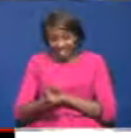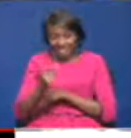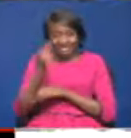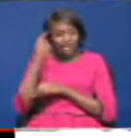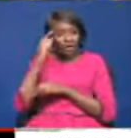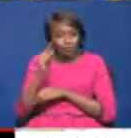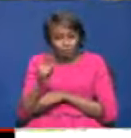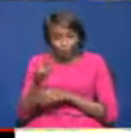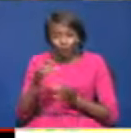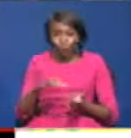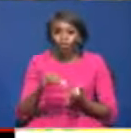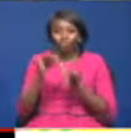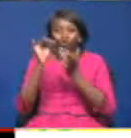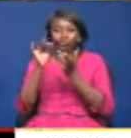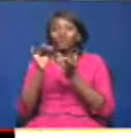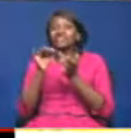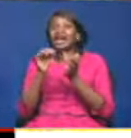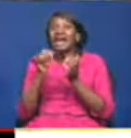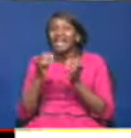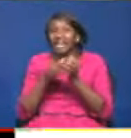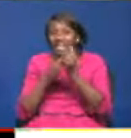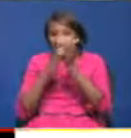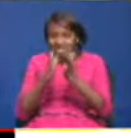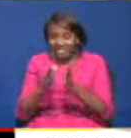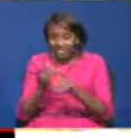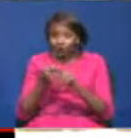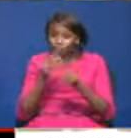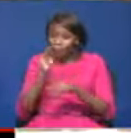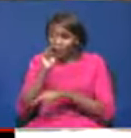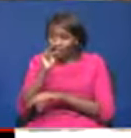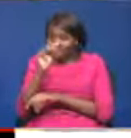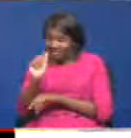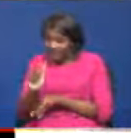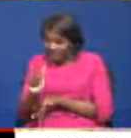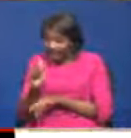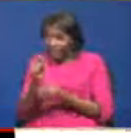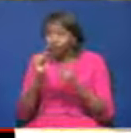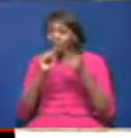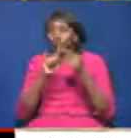kuchagua viongozi wao kuanzia MCA paka